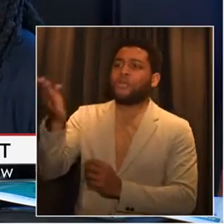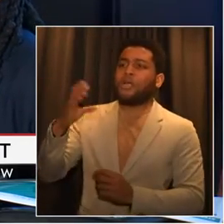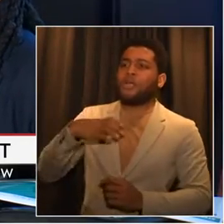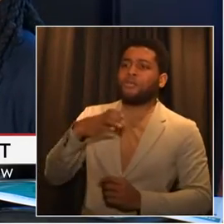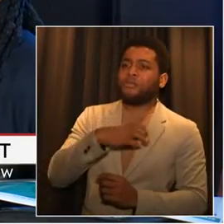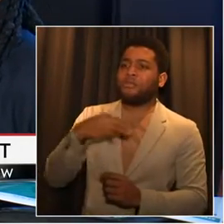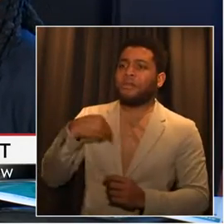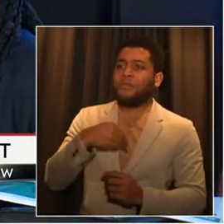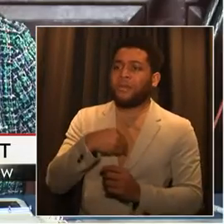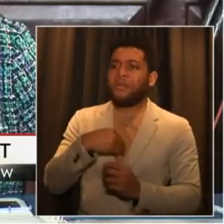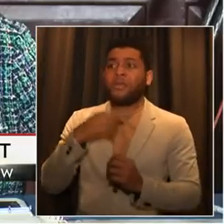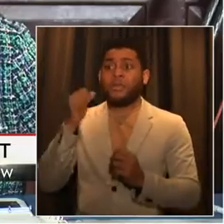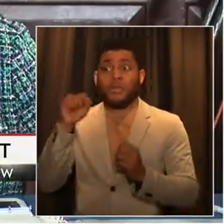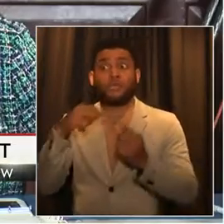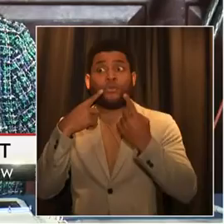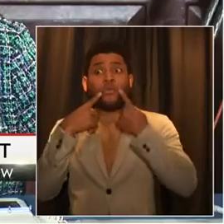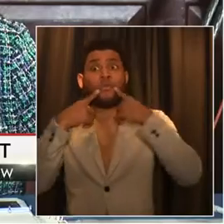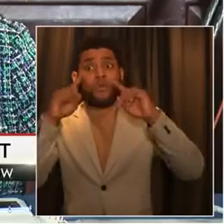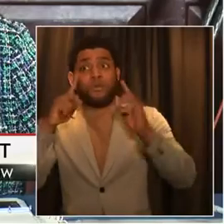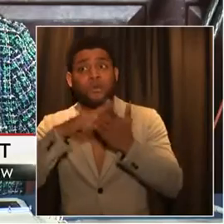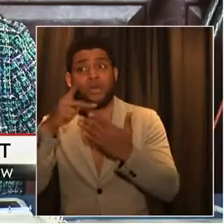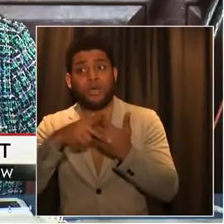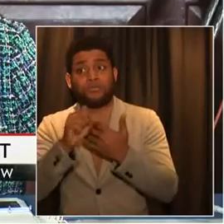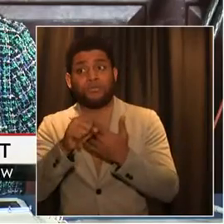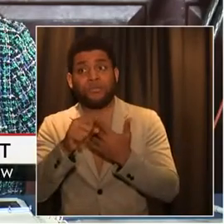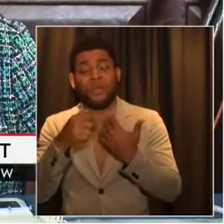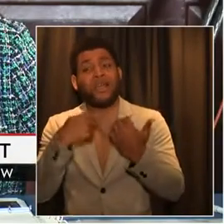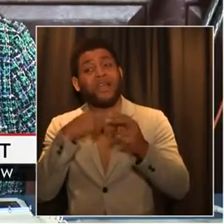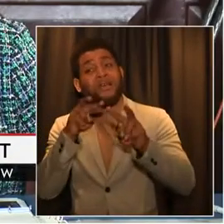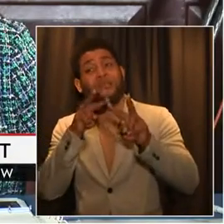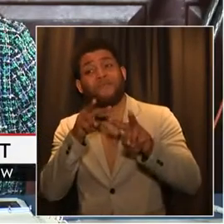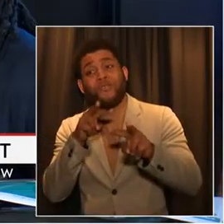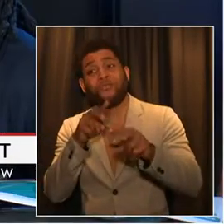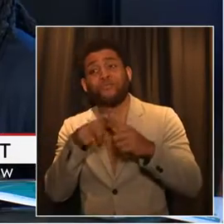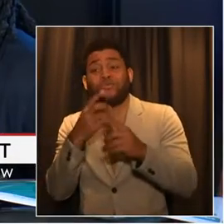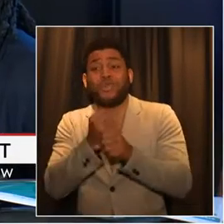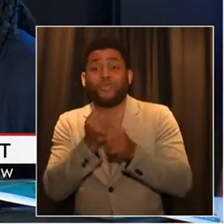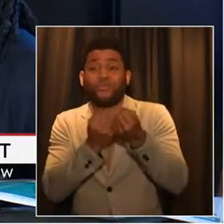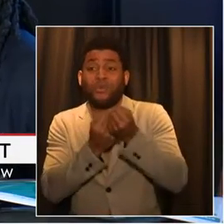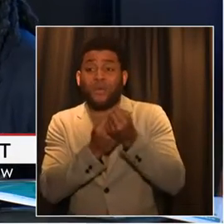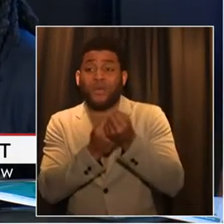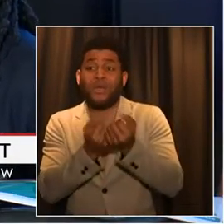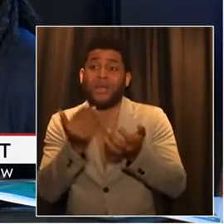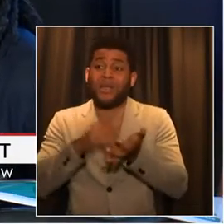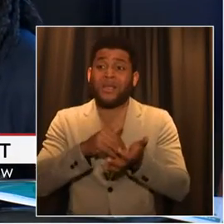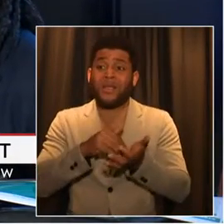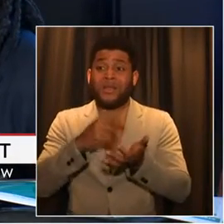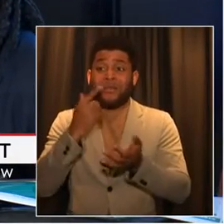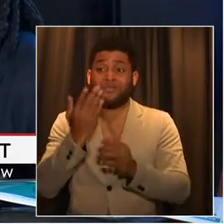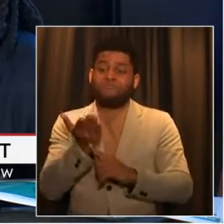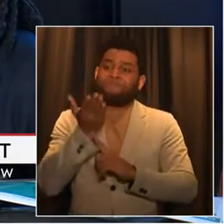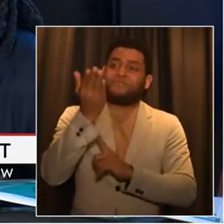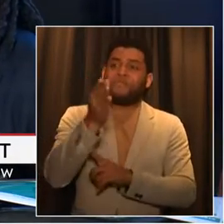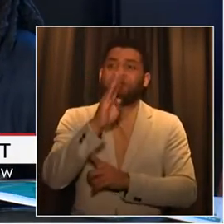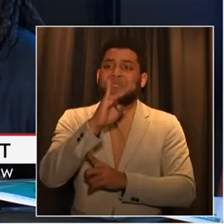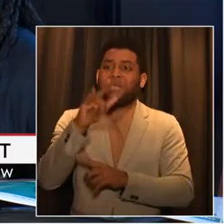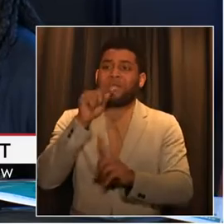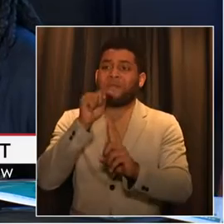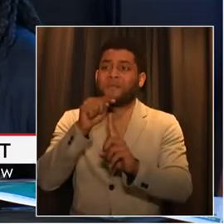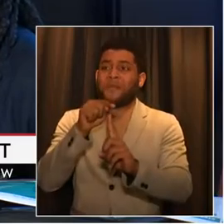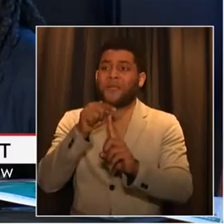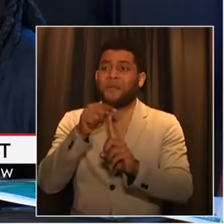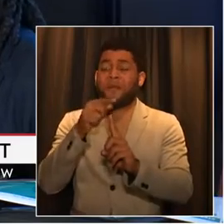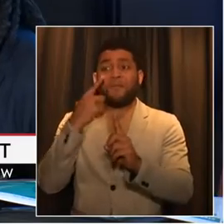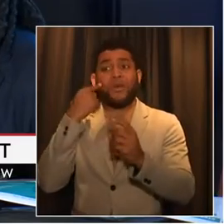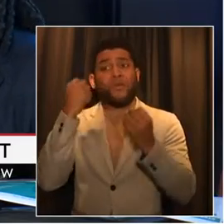with. very successful program. And I look forward to getting your support again because I want to introduce it again, Mayor Bowser. we got a lot of revenue back because of that, and We give a lot of did. people